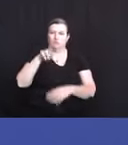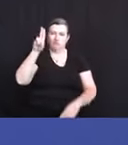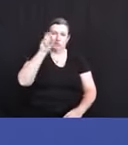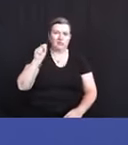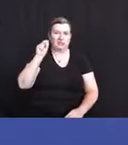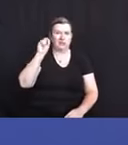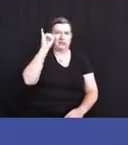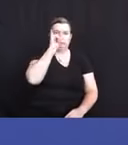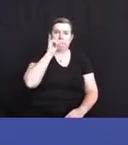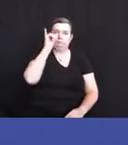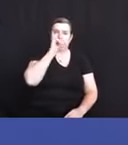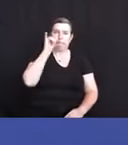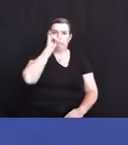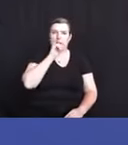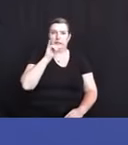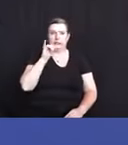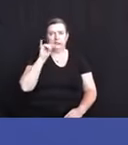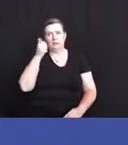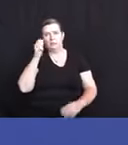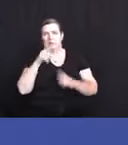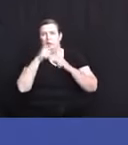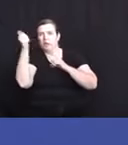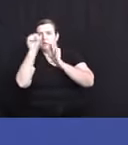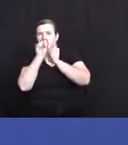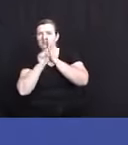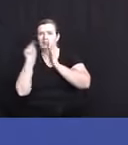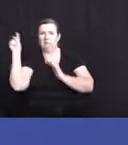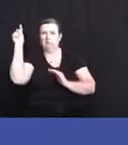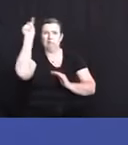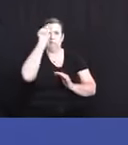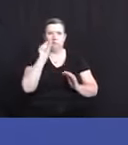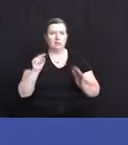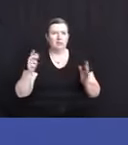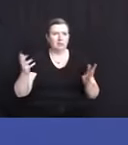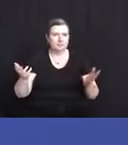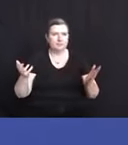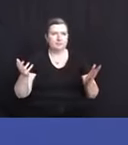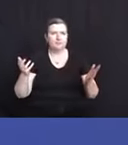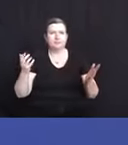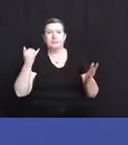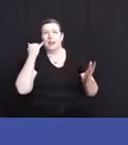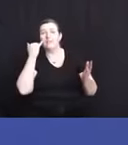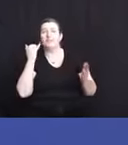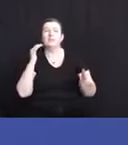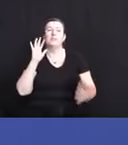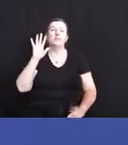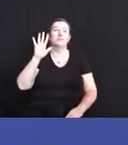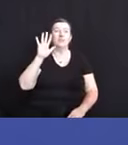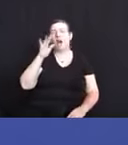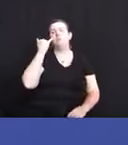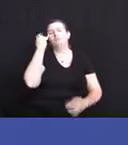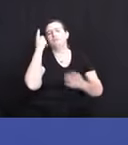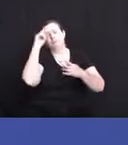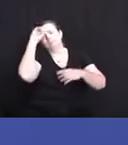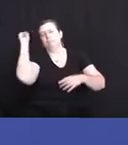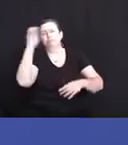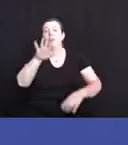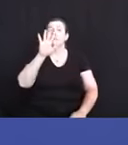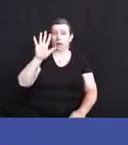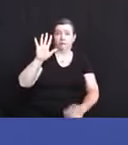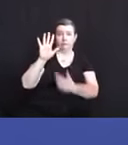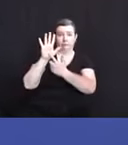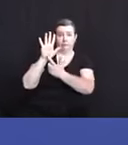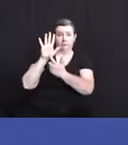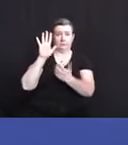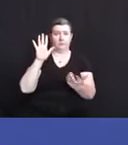time, along with New York City, which means, let's say it's 5 and not 5 point something. For every, and Tina will correct me